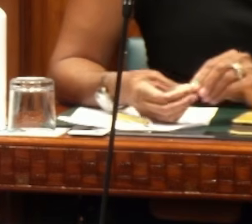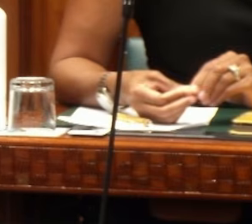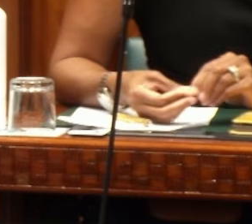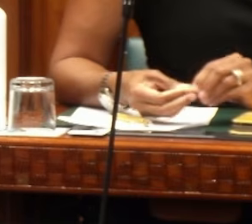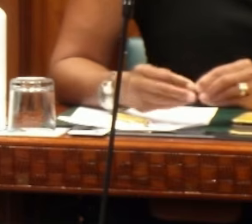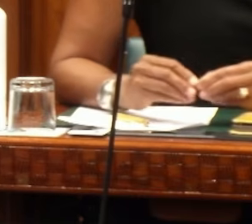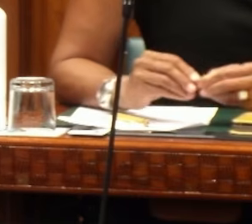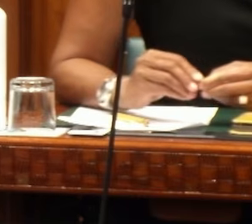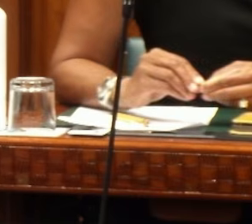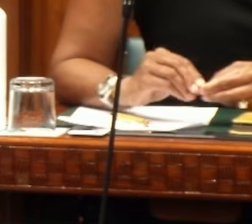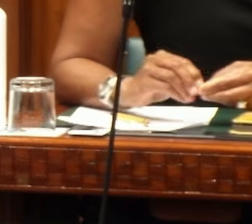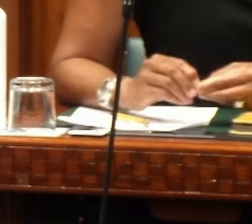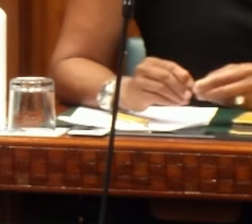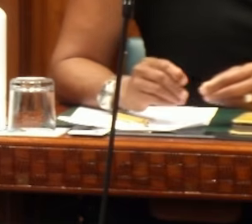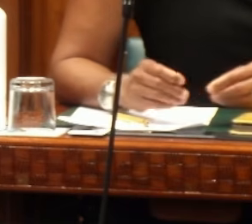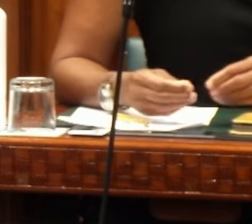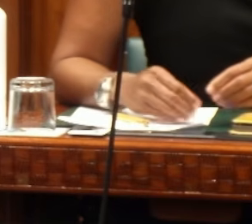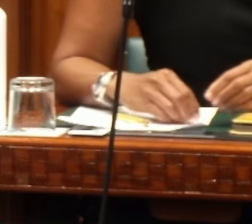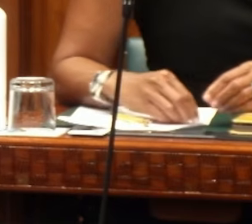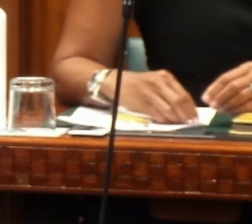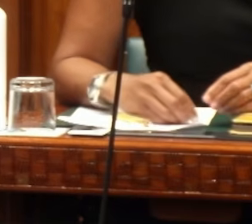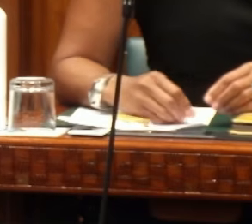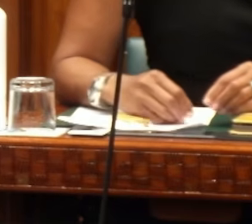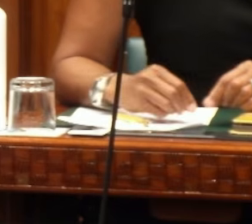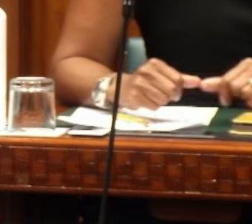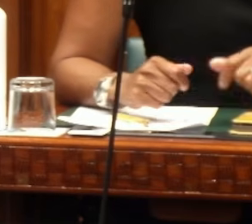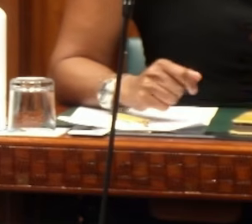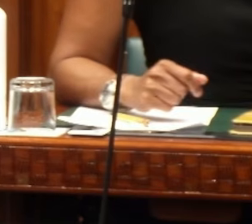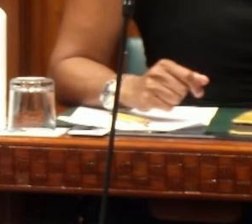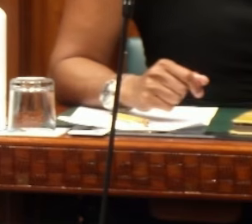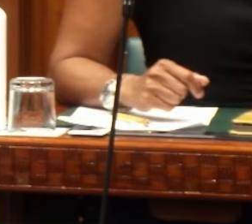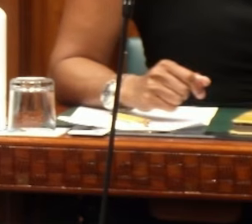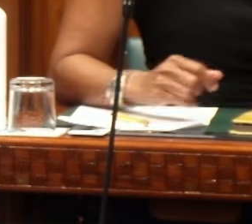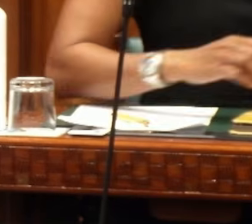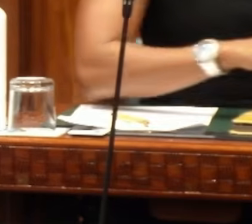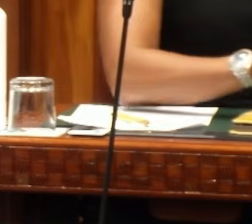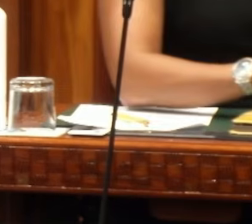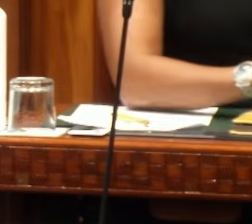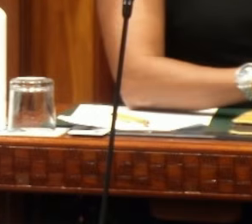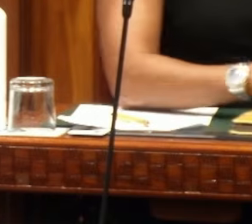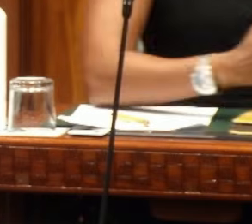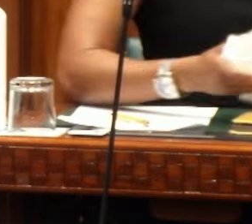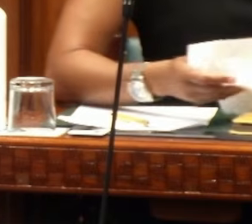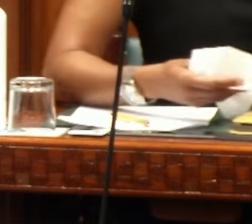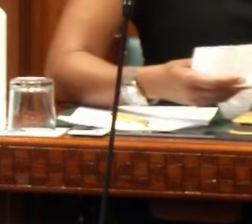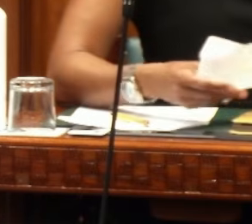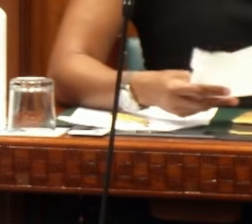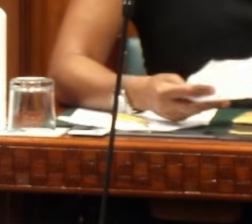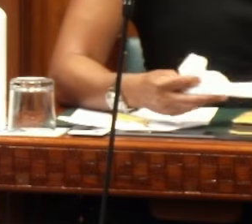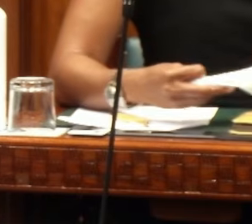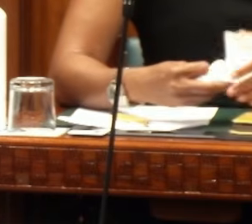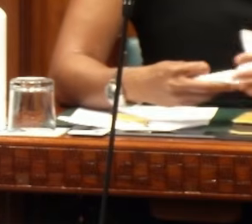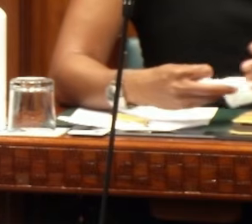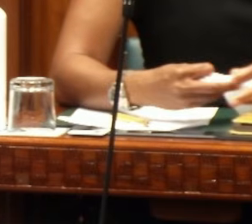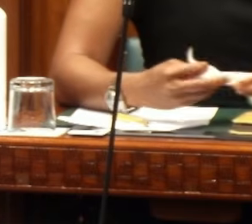crime. To further enhance maritime oversight, Fiji is developing a maritime single window and a yacht management system building on the success of